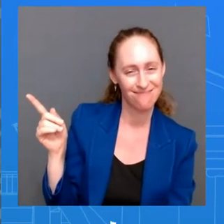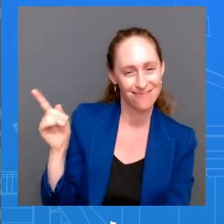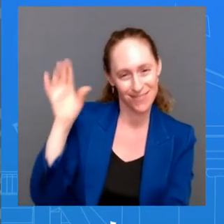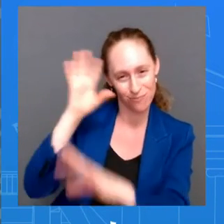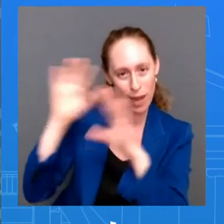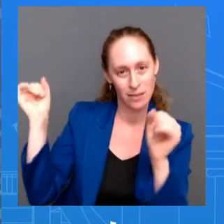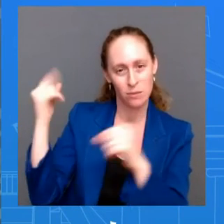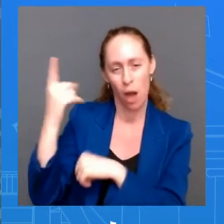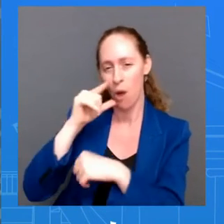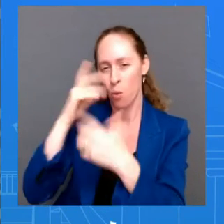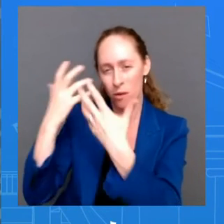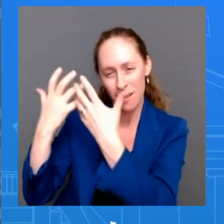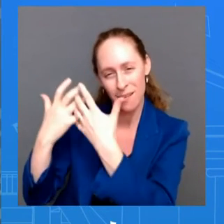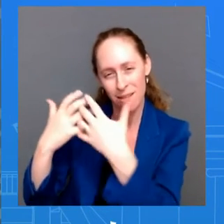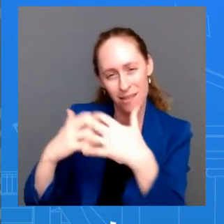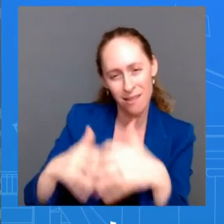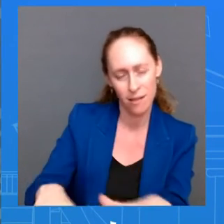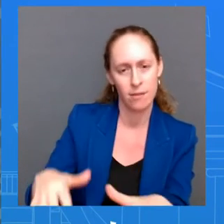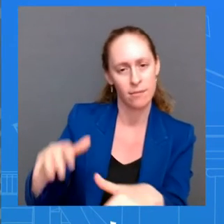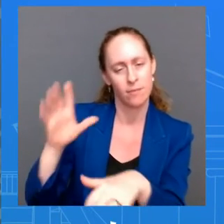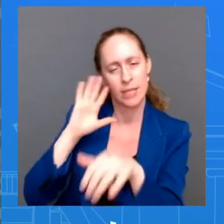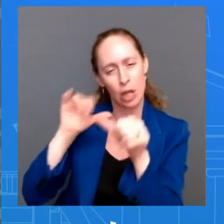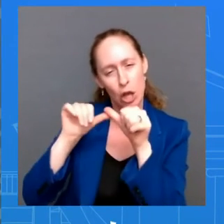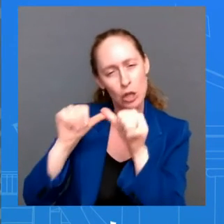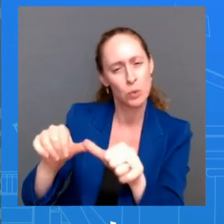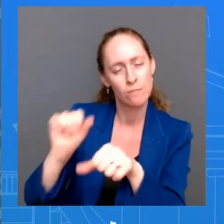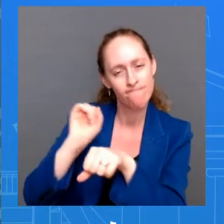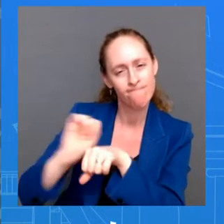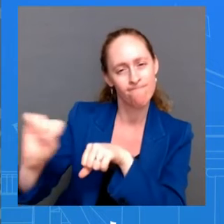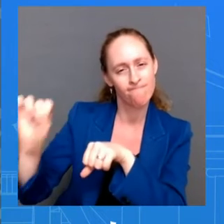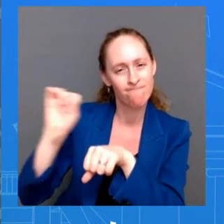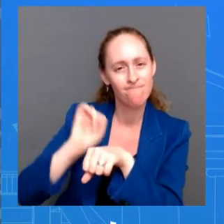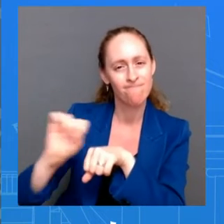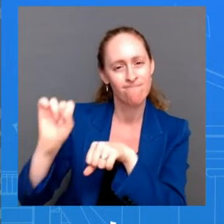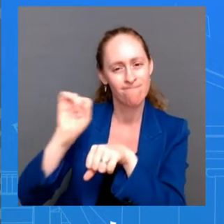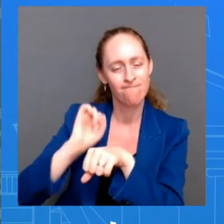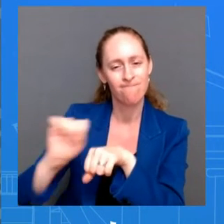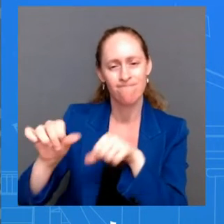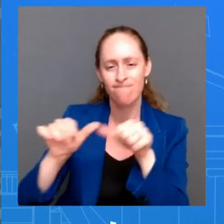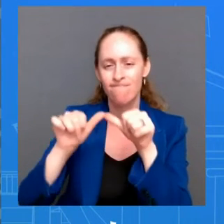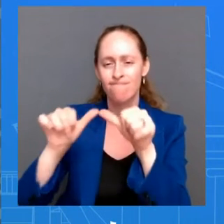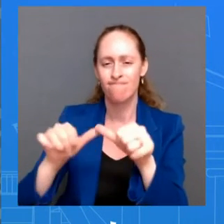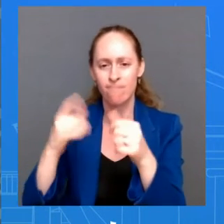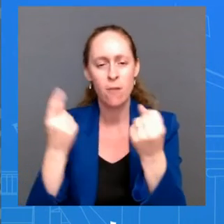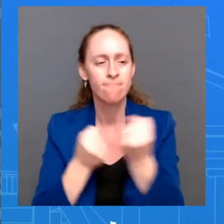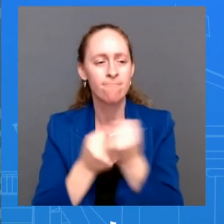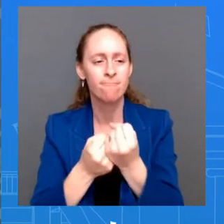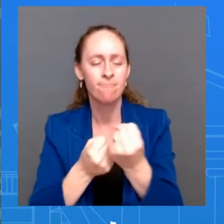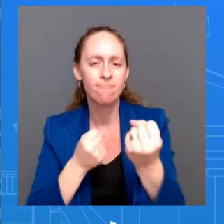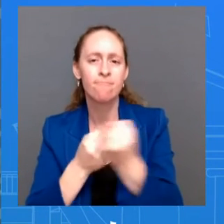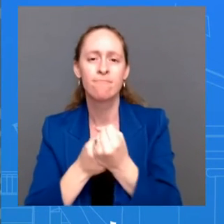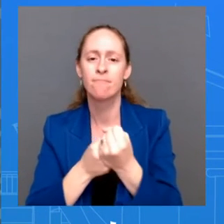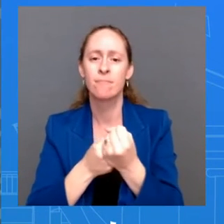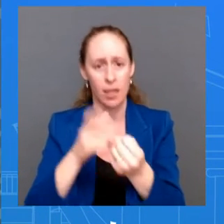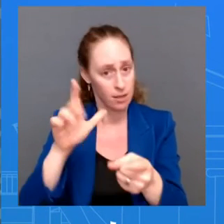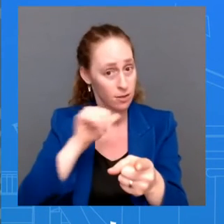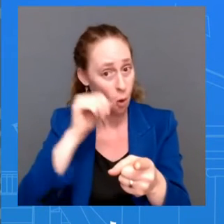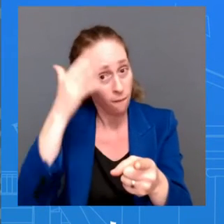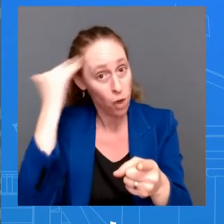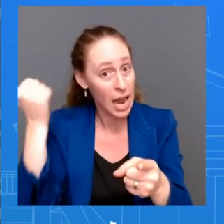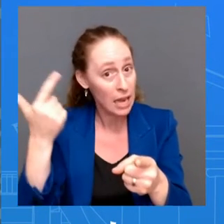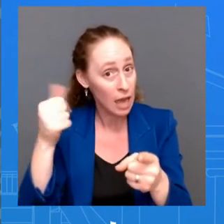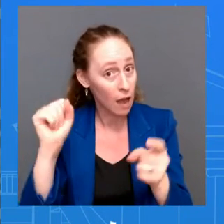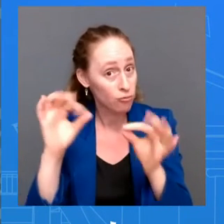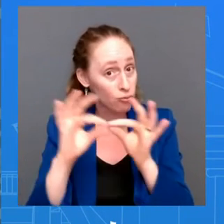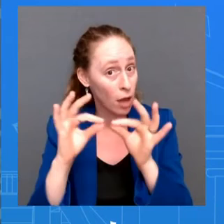deliver the best way we can. And let's not forget the gas prices as well. That's something that the president has been doing for